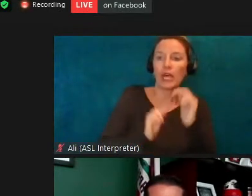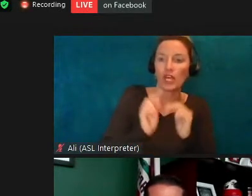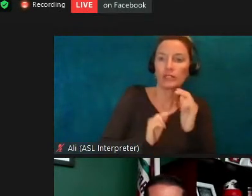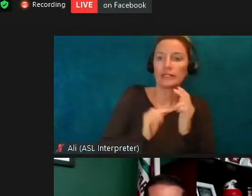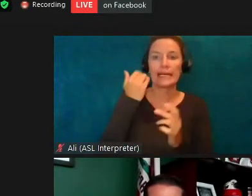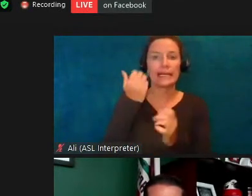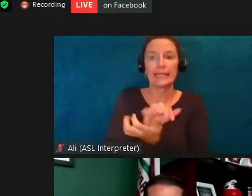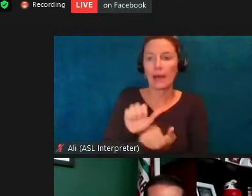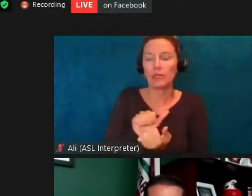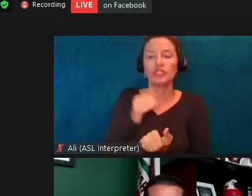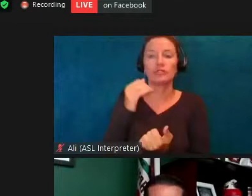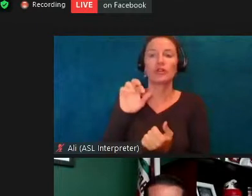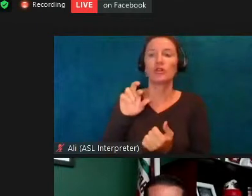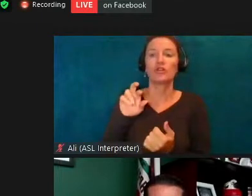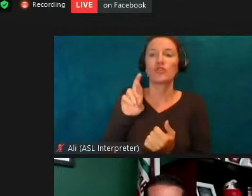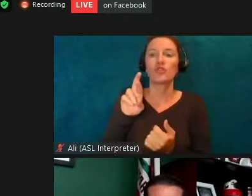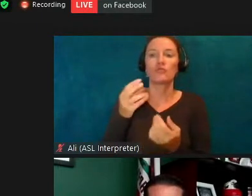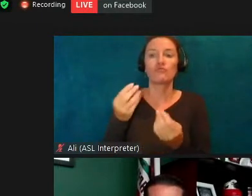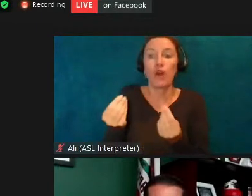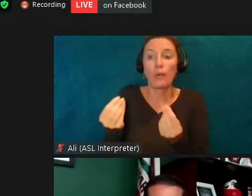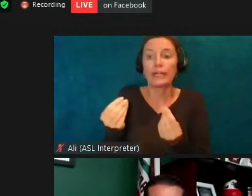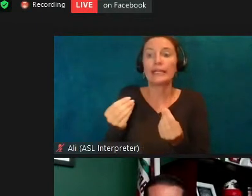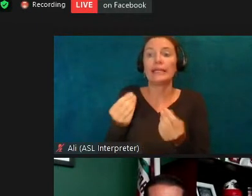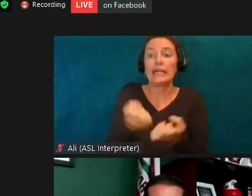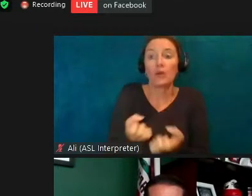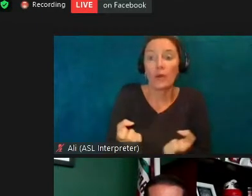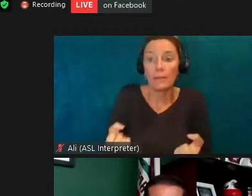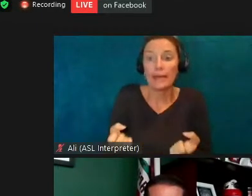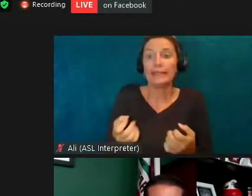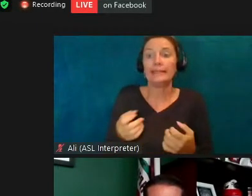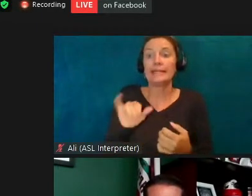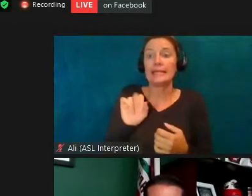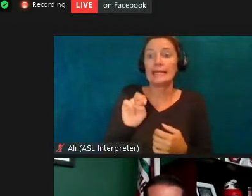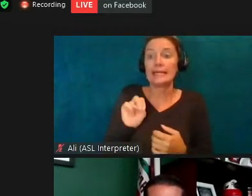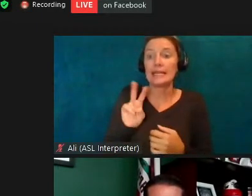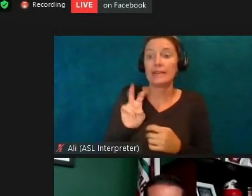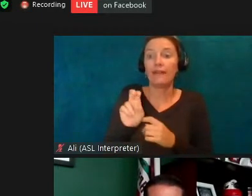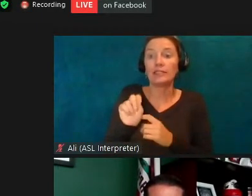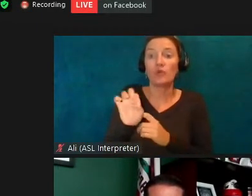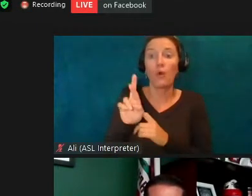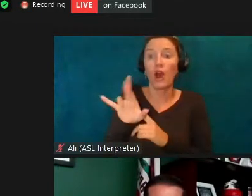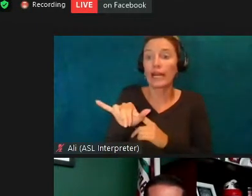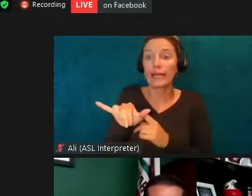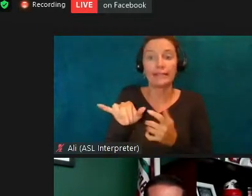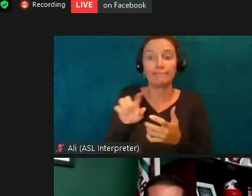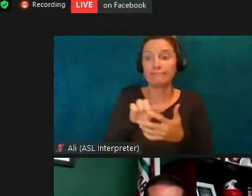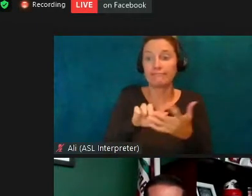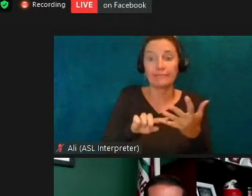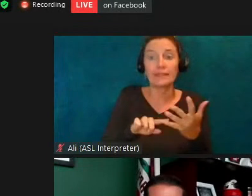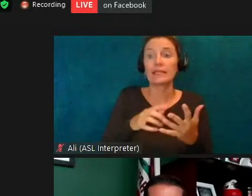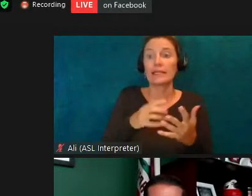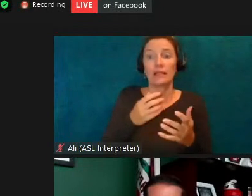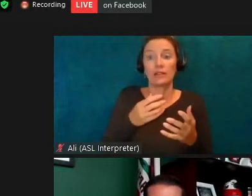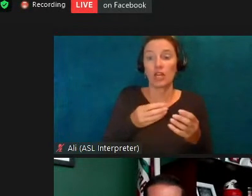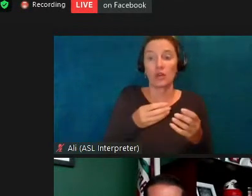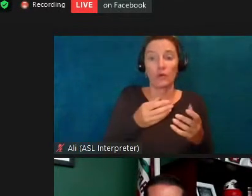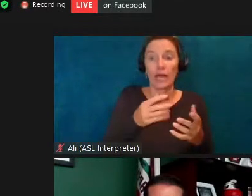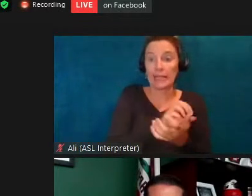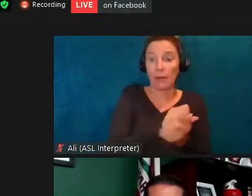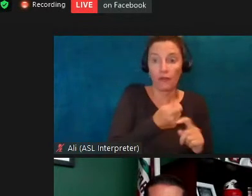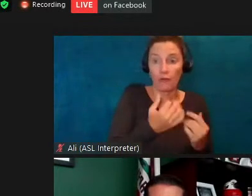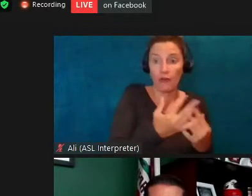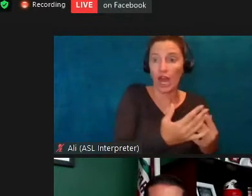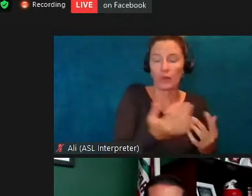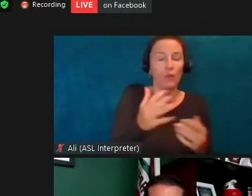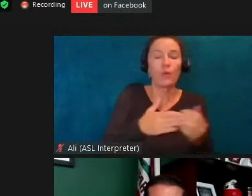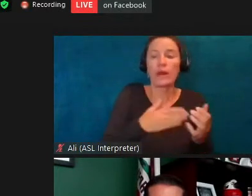estate, machinery, equipment, inventory, all the things that are important for our nonprofits to